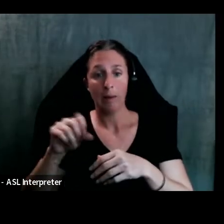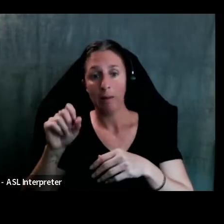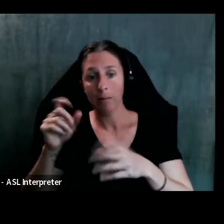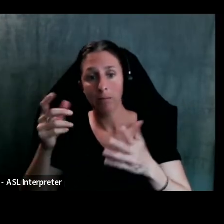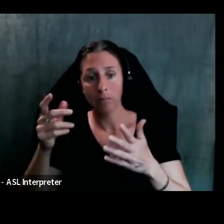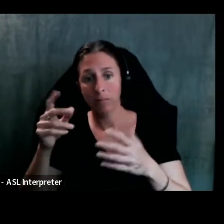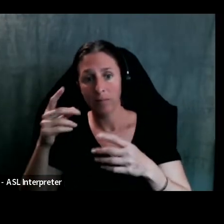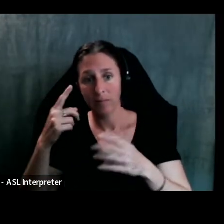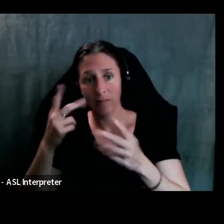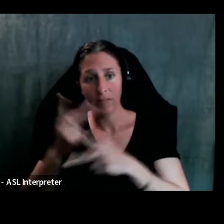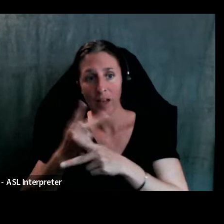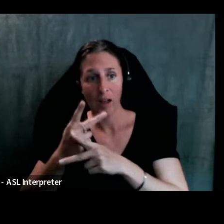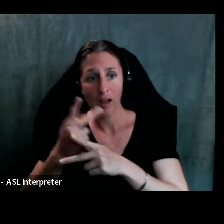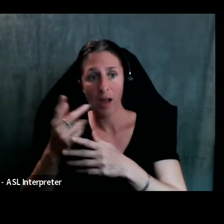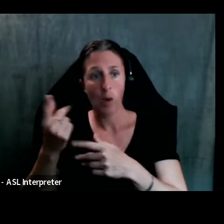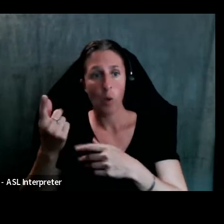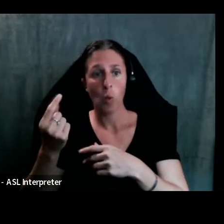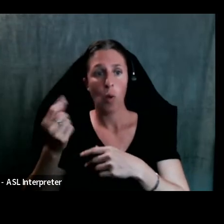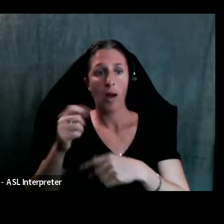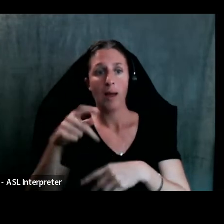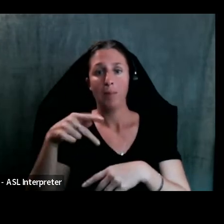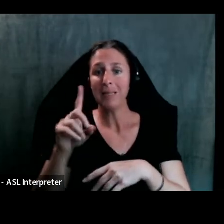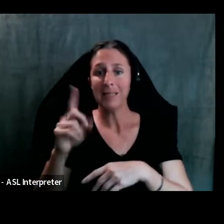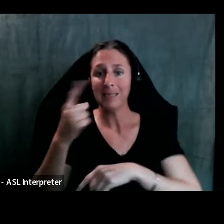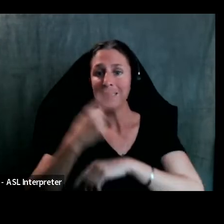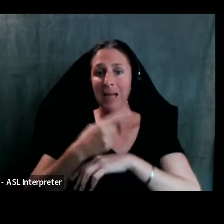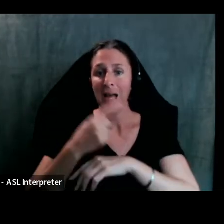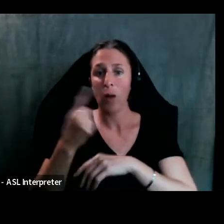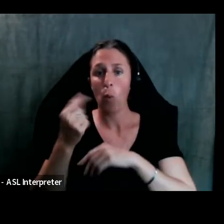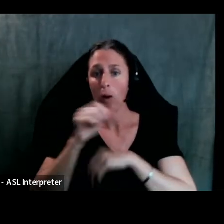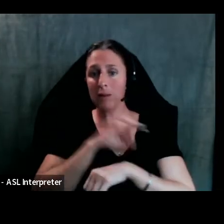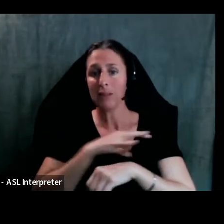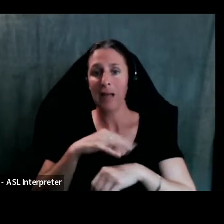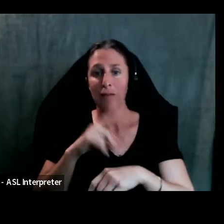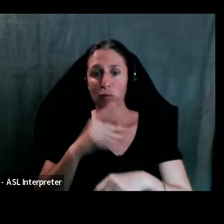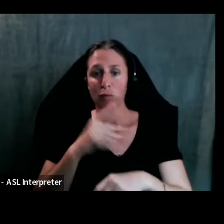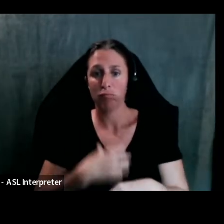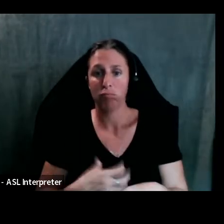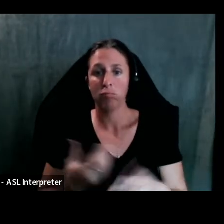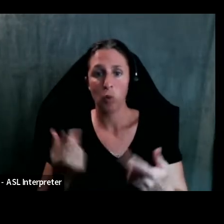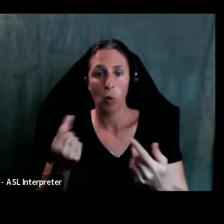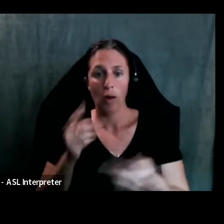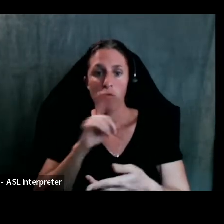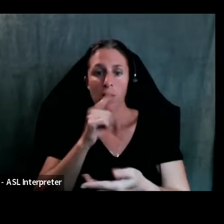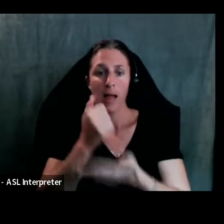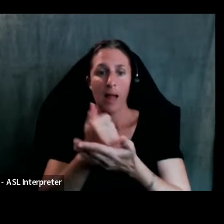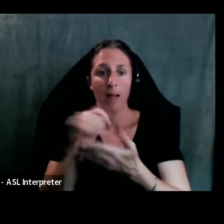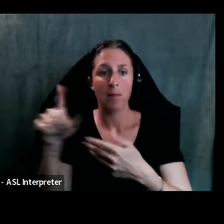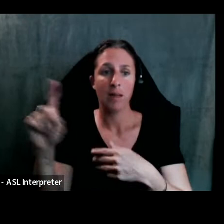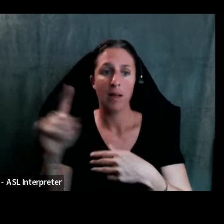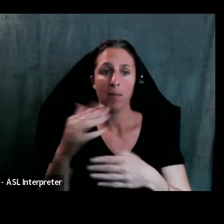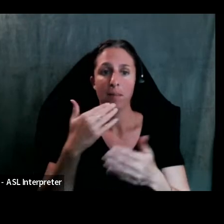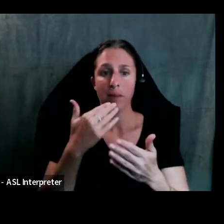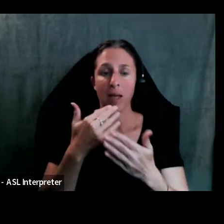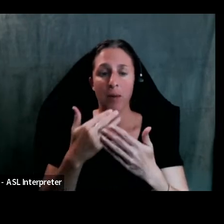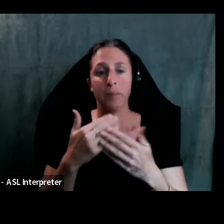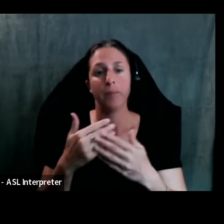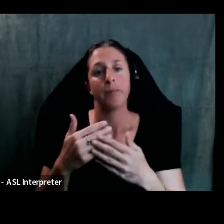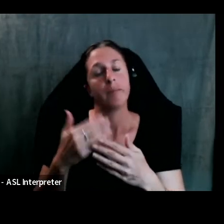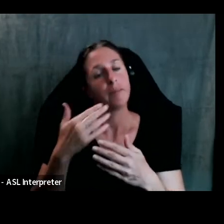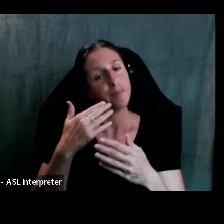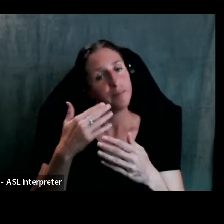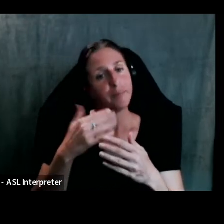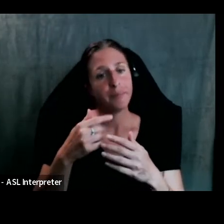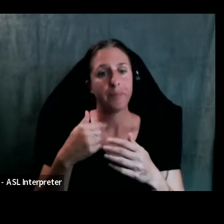day does staff really desire, right? What could really help them out, right? Right. Well, thank you. Yeah, thank you. I don't